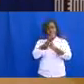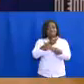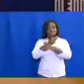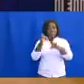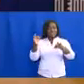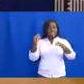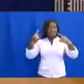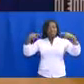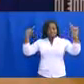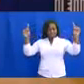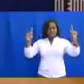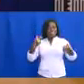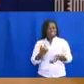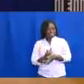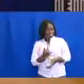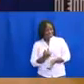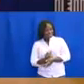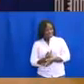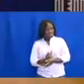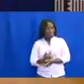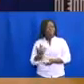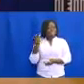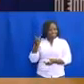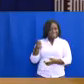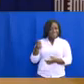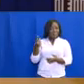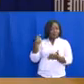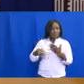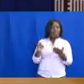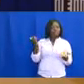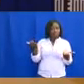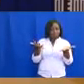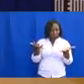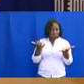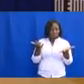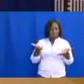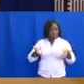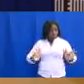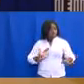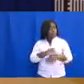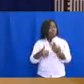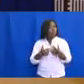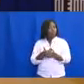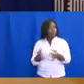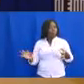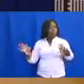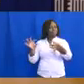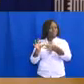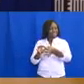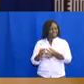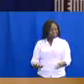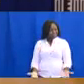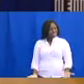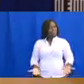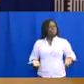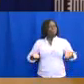and prosperous Ghana is attained. Let us together rise